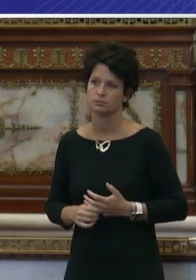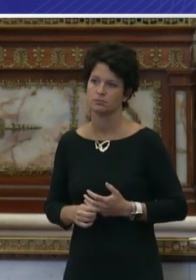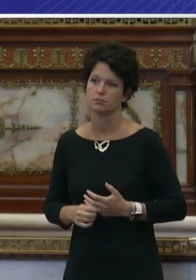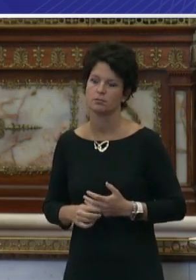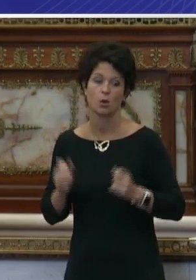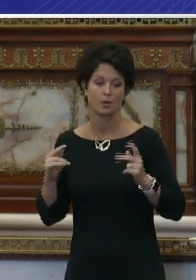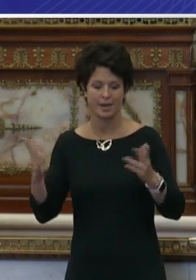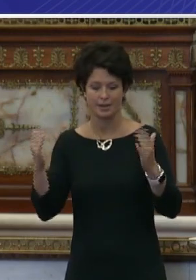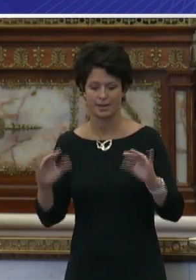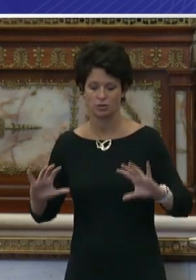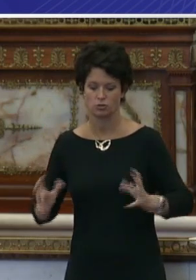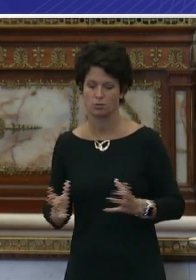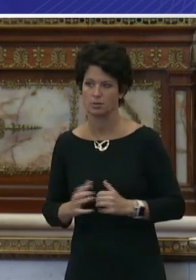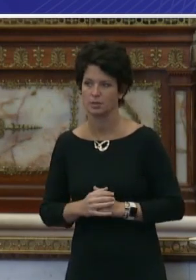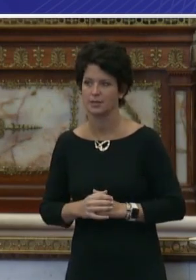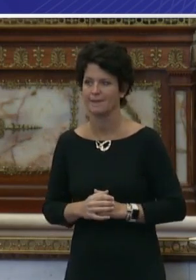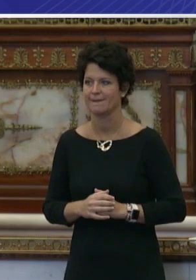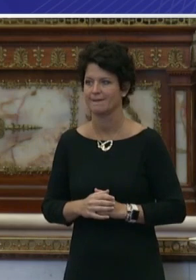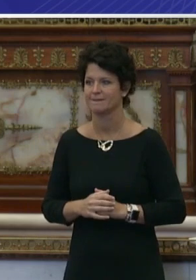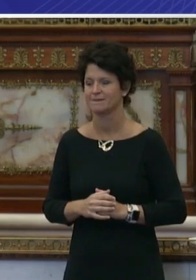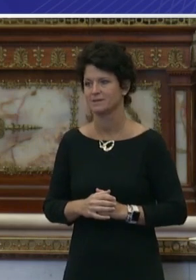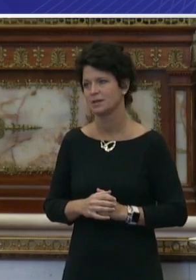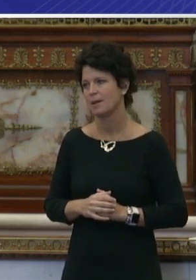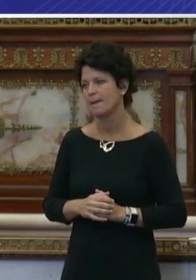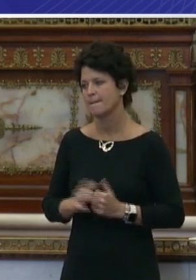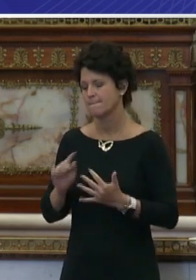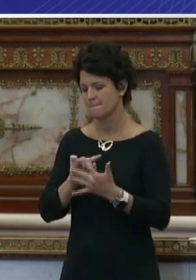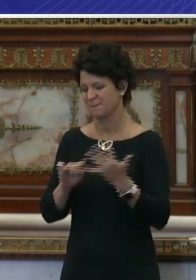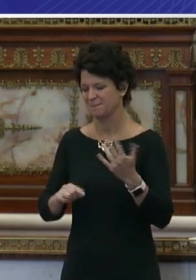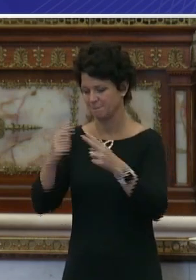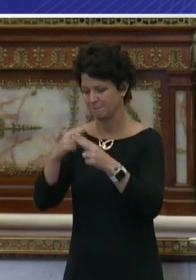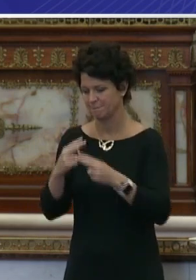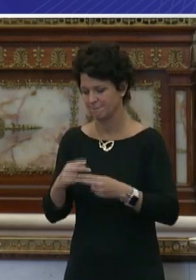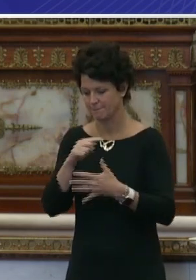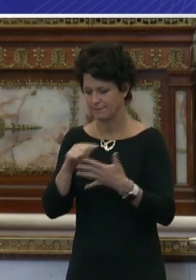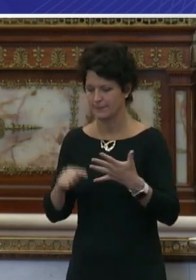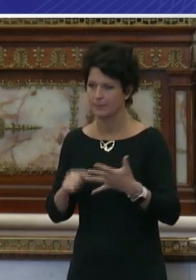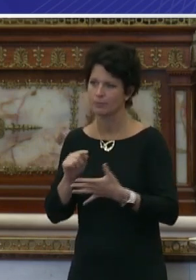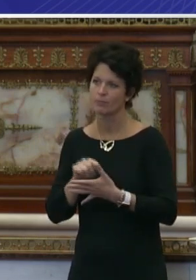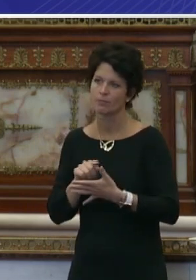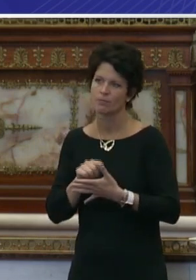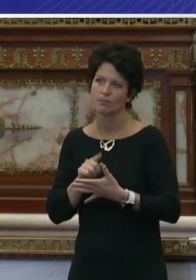Okay. If we could now have the next panel called forward.